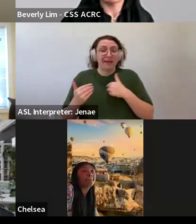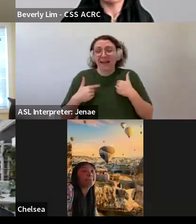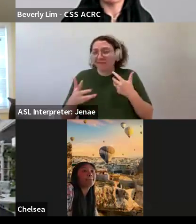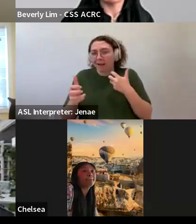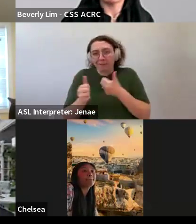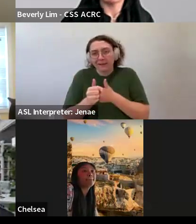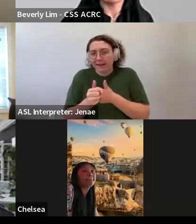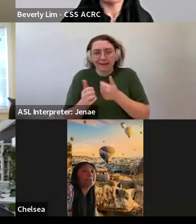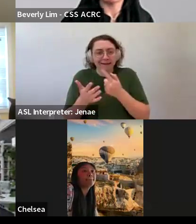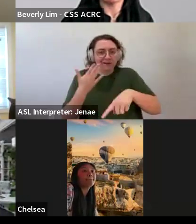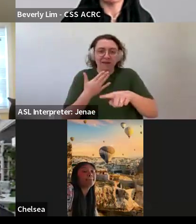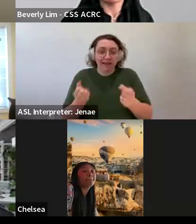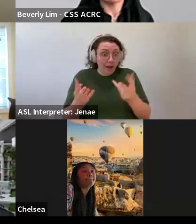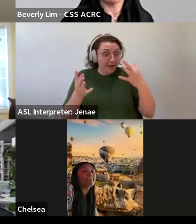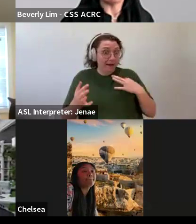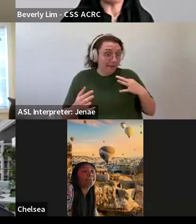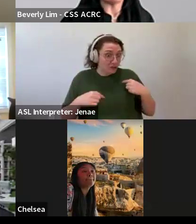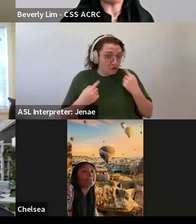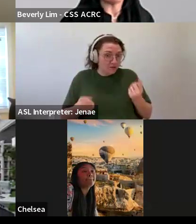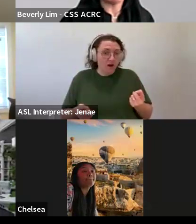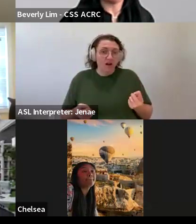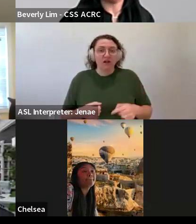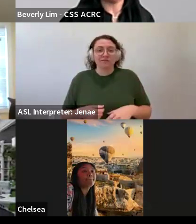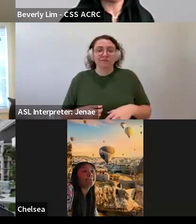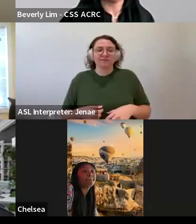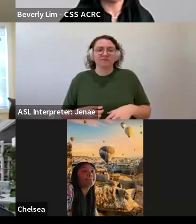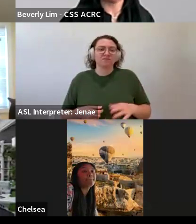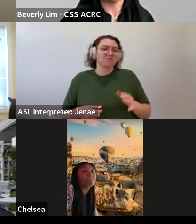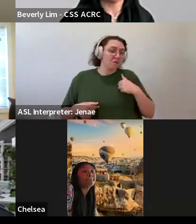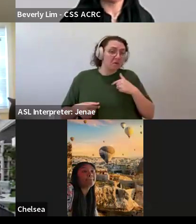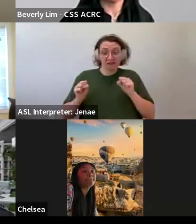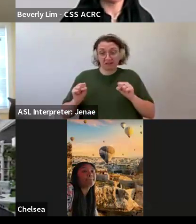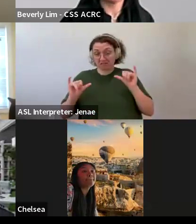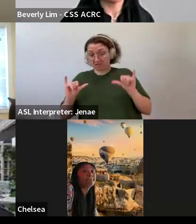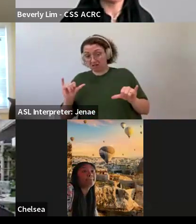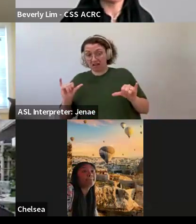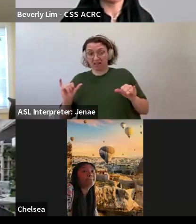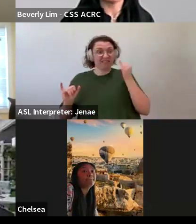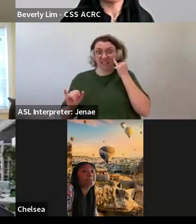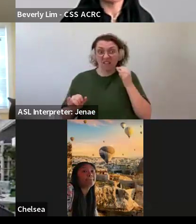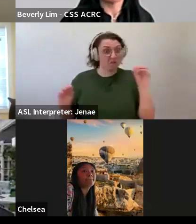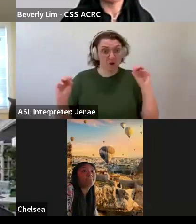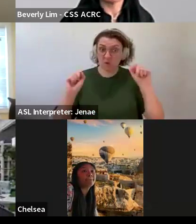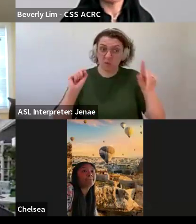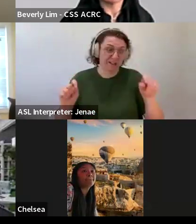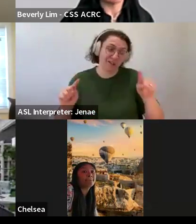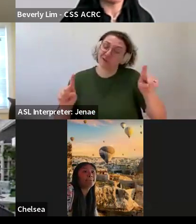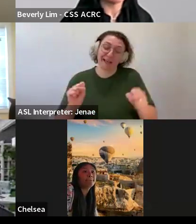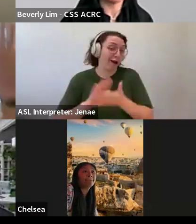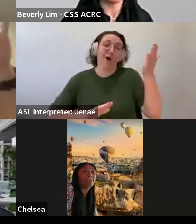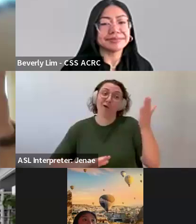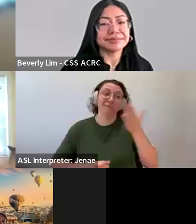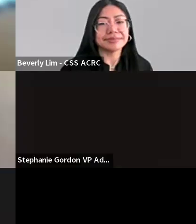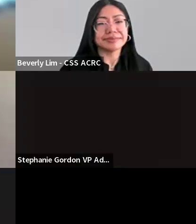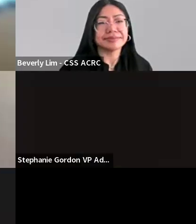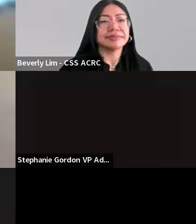far, and then anything else that's going on. So we'll hold off a little bit, and anyone that's not interested in asking questions can log off. Thank you guys. Have a good